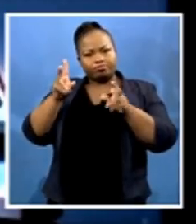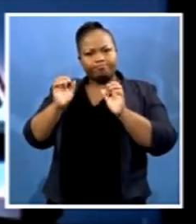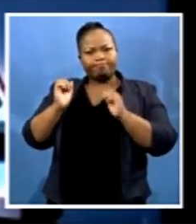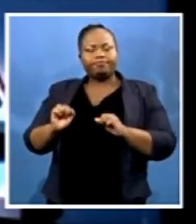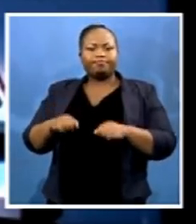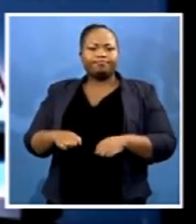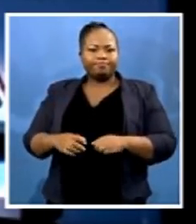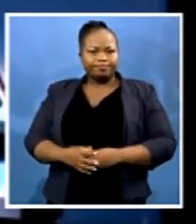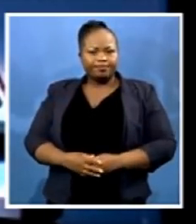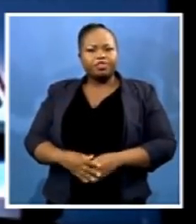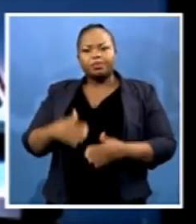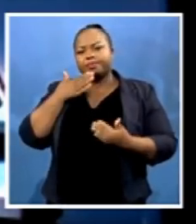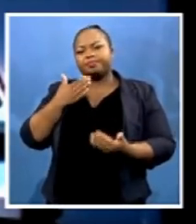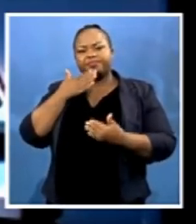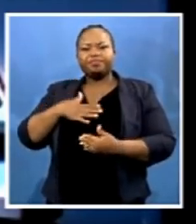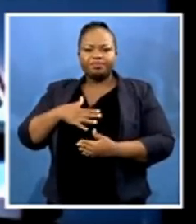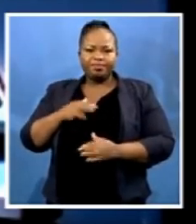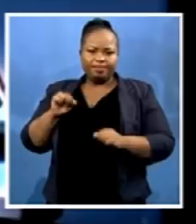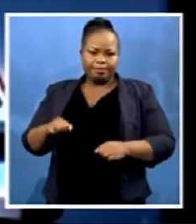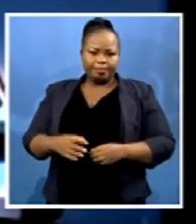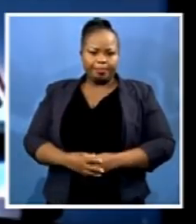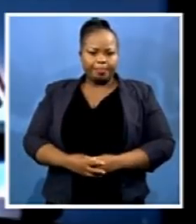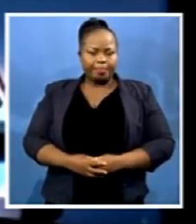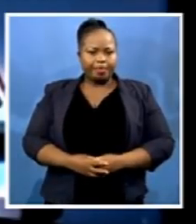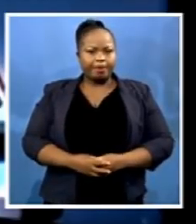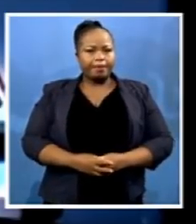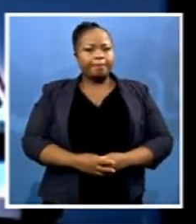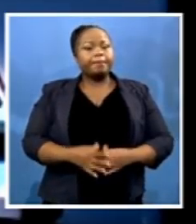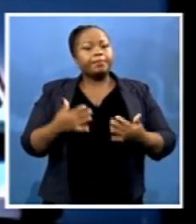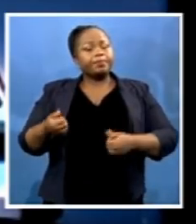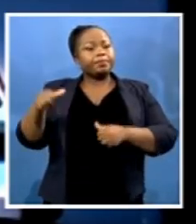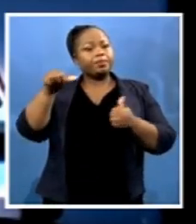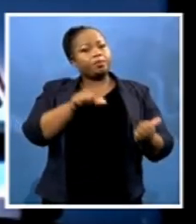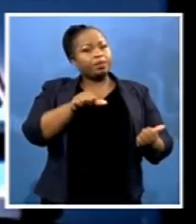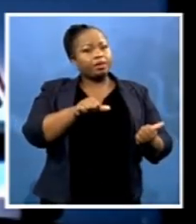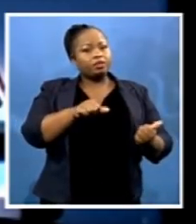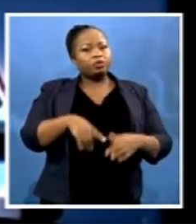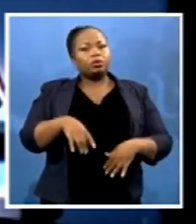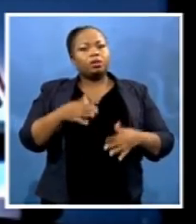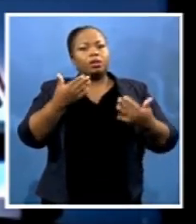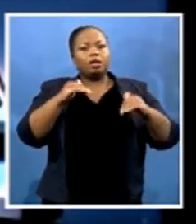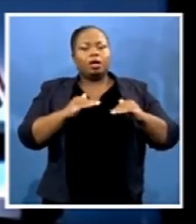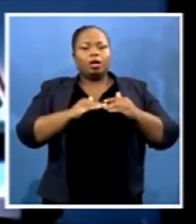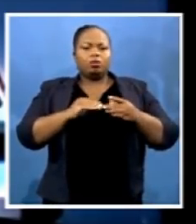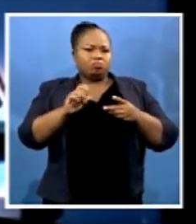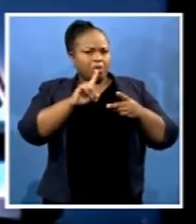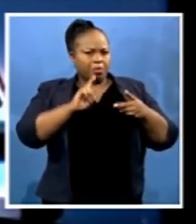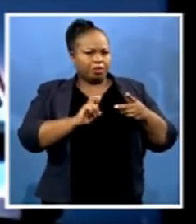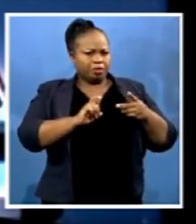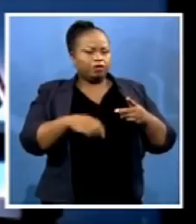that. Can I turn to 2 journalists now, Paul Adepoju in Nigeria and also to